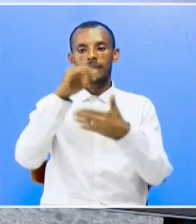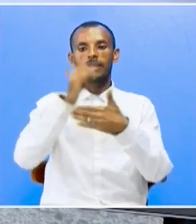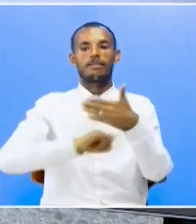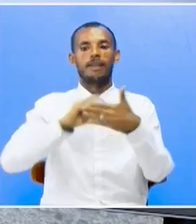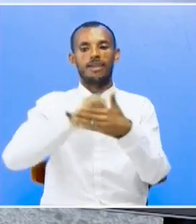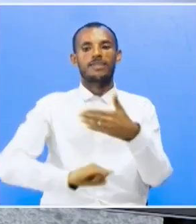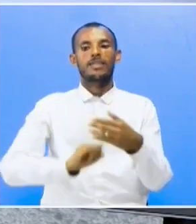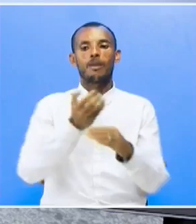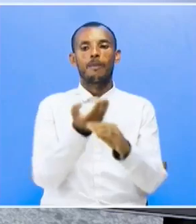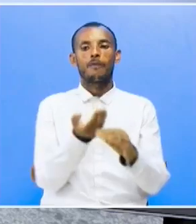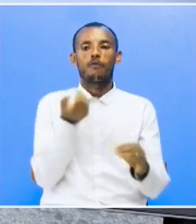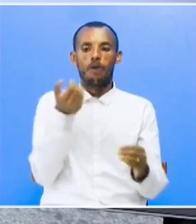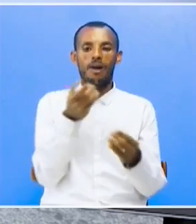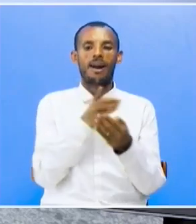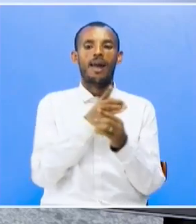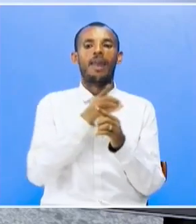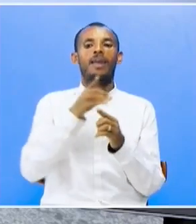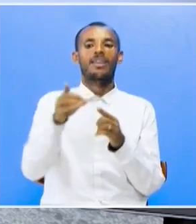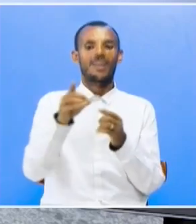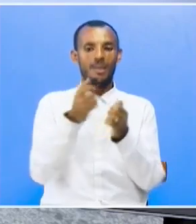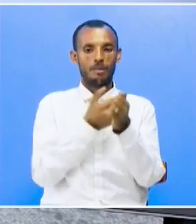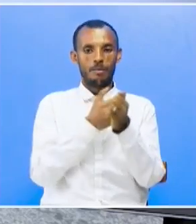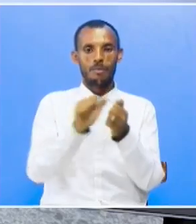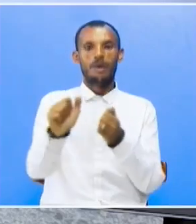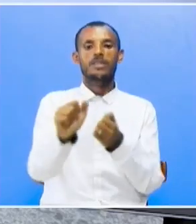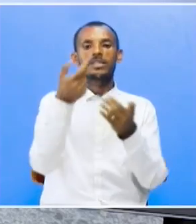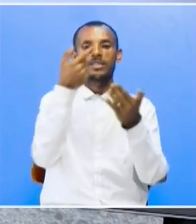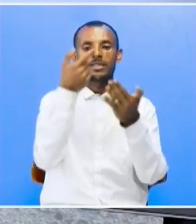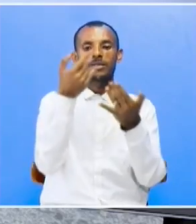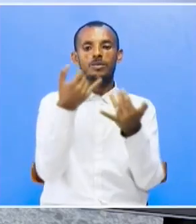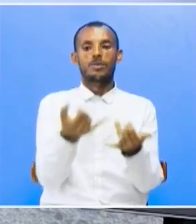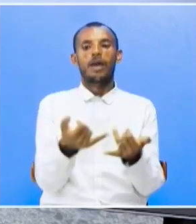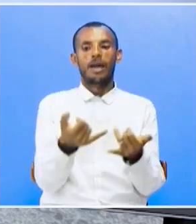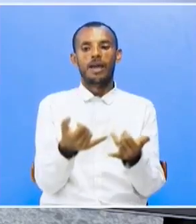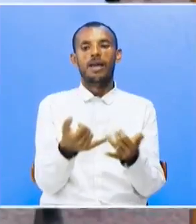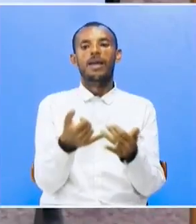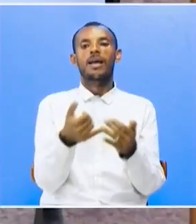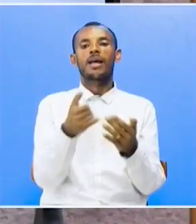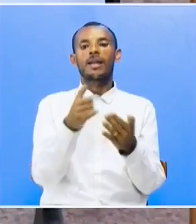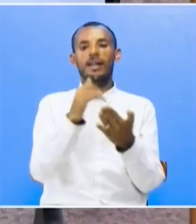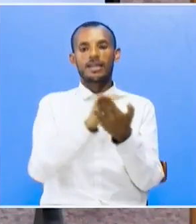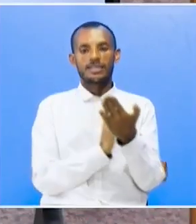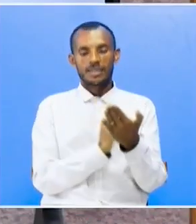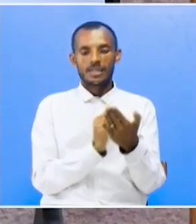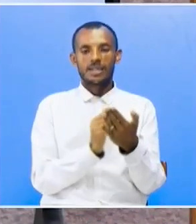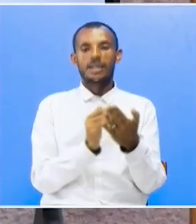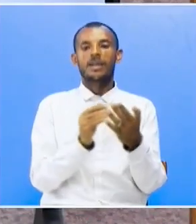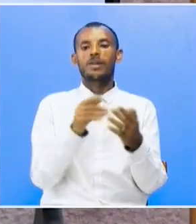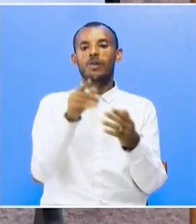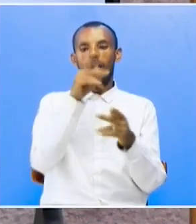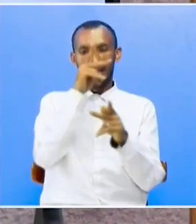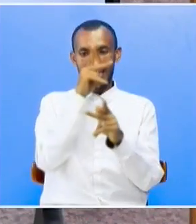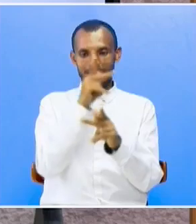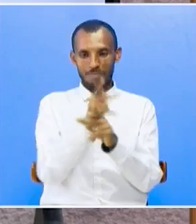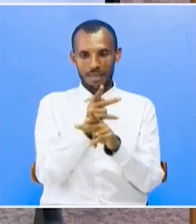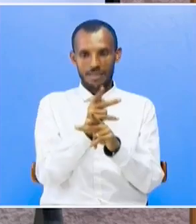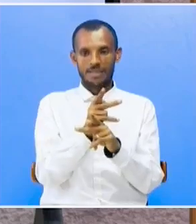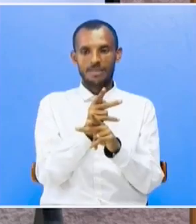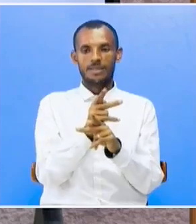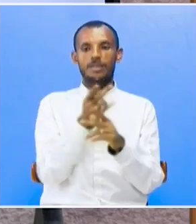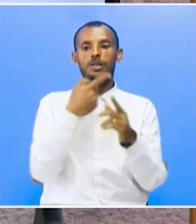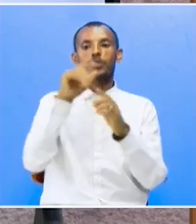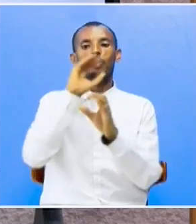Before directly proceeding to this, today you are expected, after this lesson, you are expected